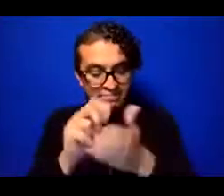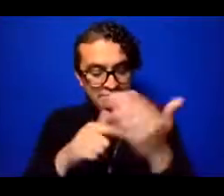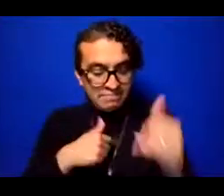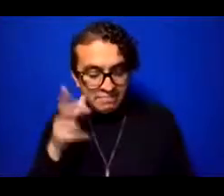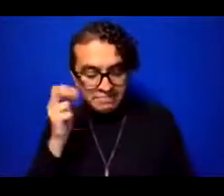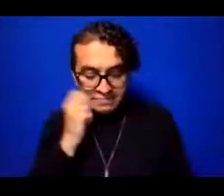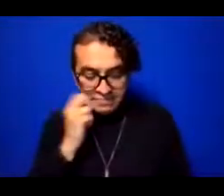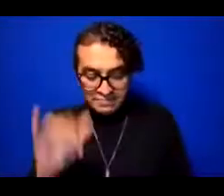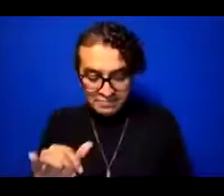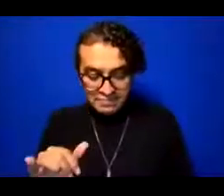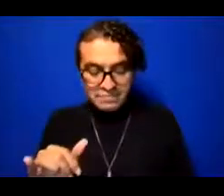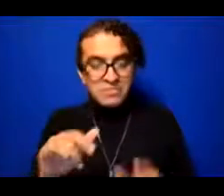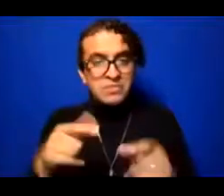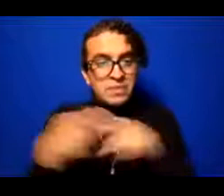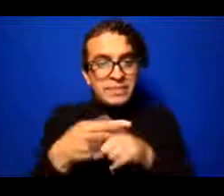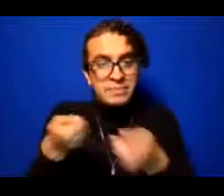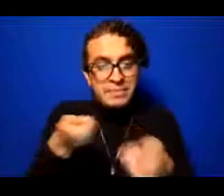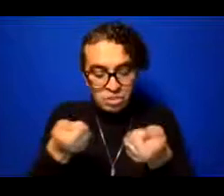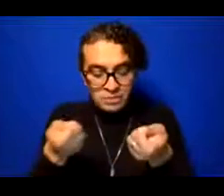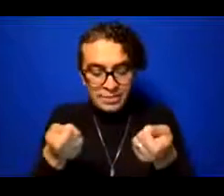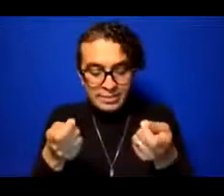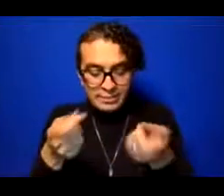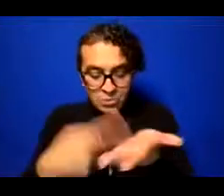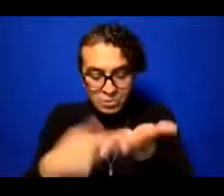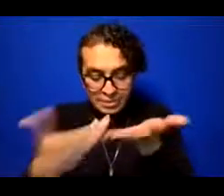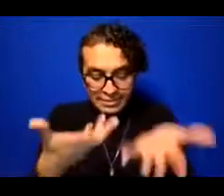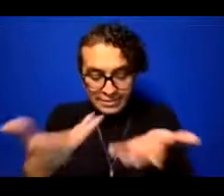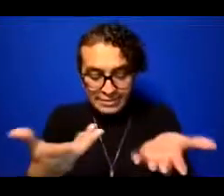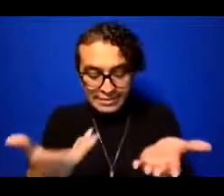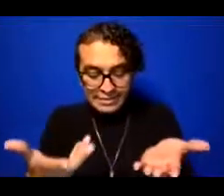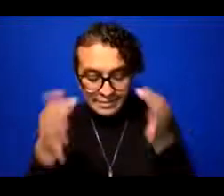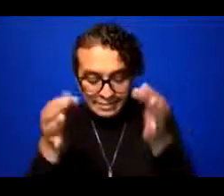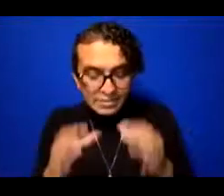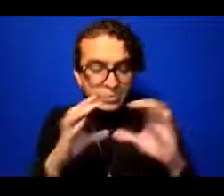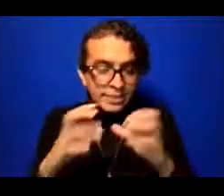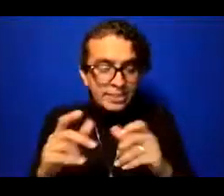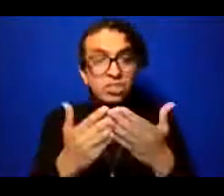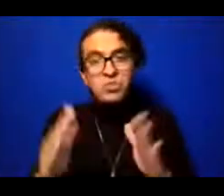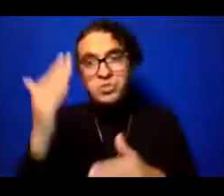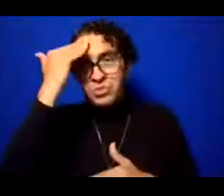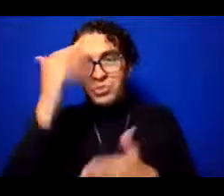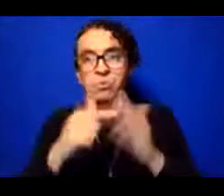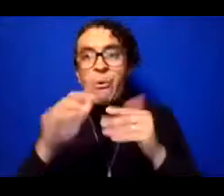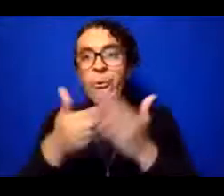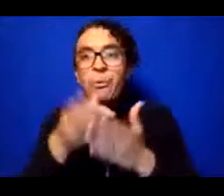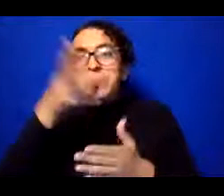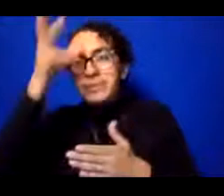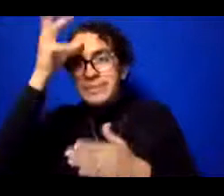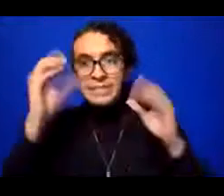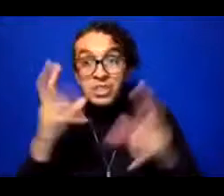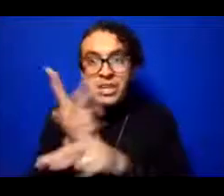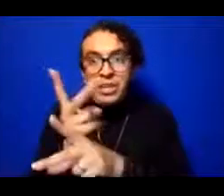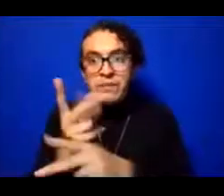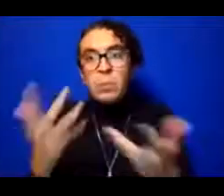conflict management, negotiations, discipline, communication, and just general knowledge is what all parents and teachers and caregivers